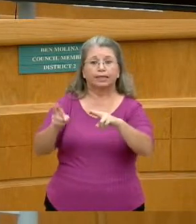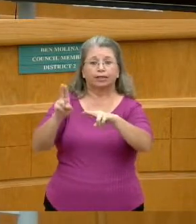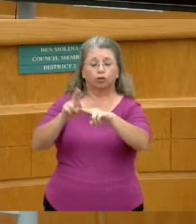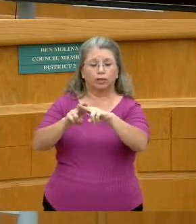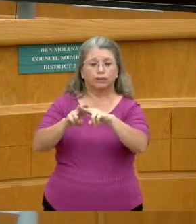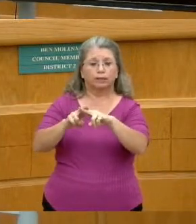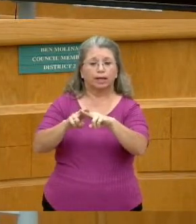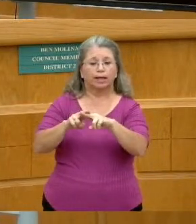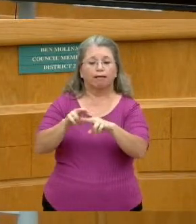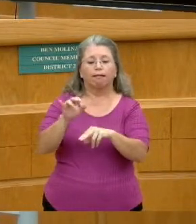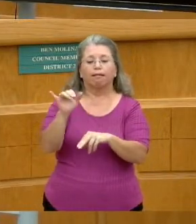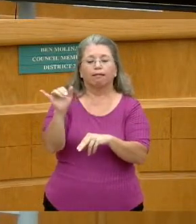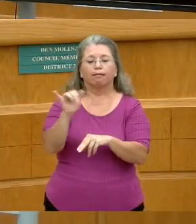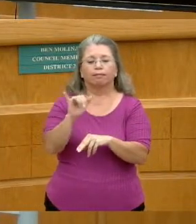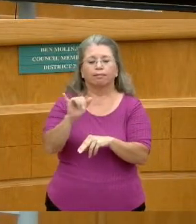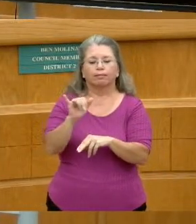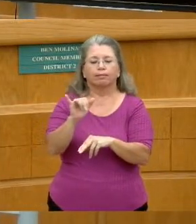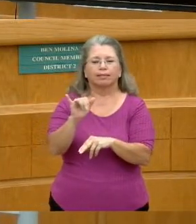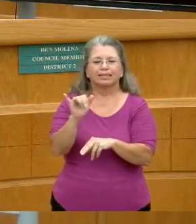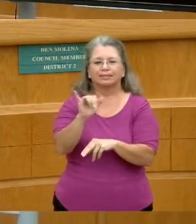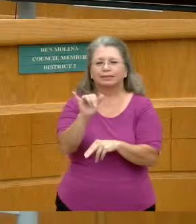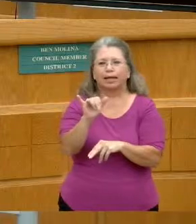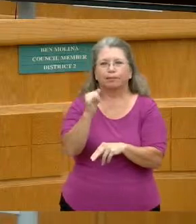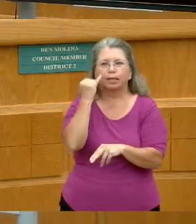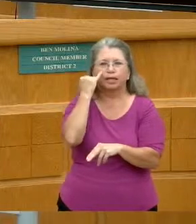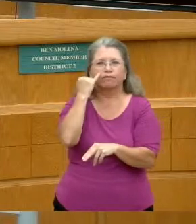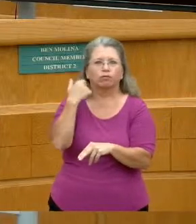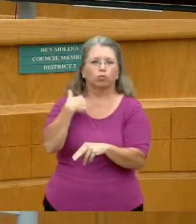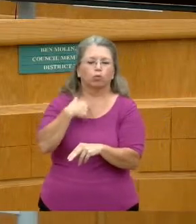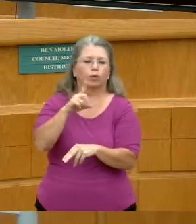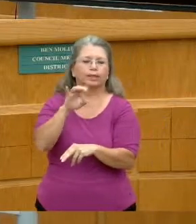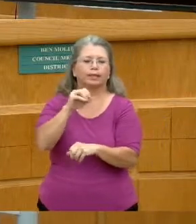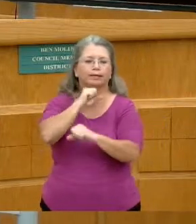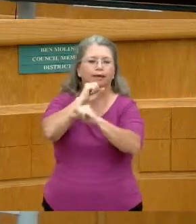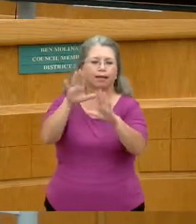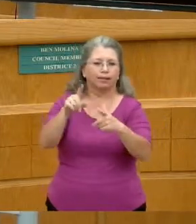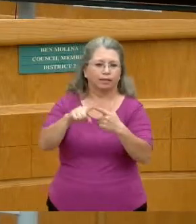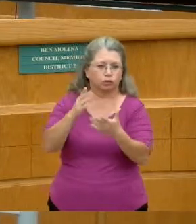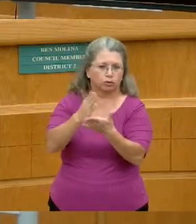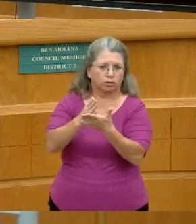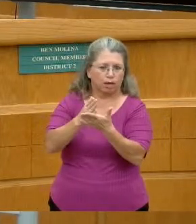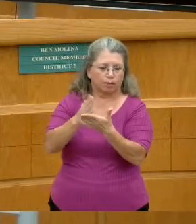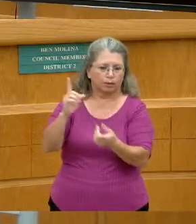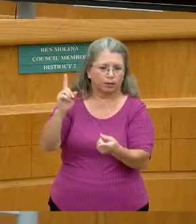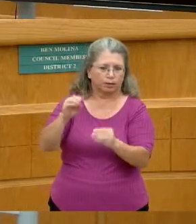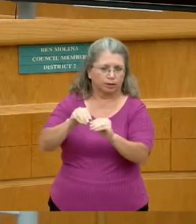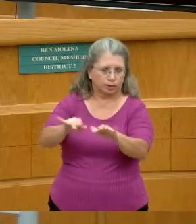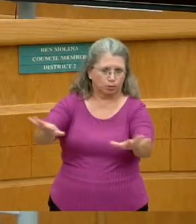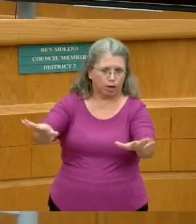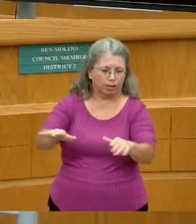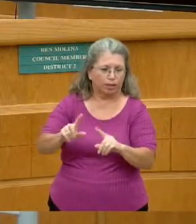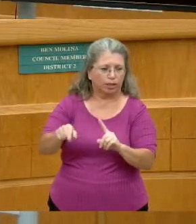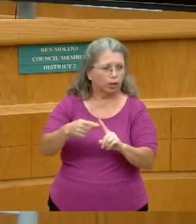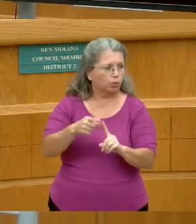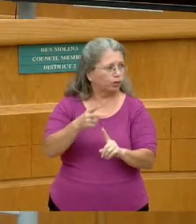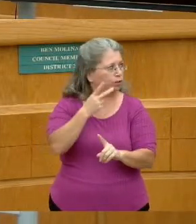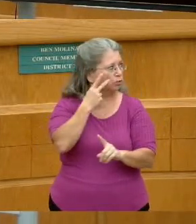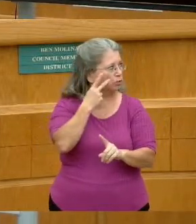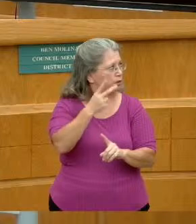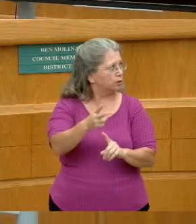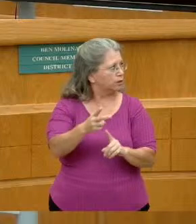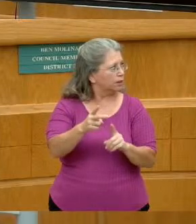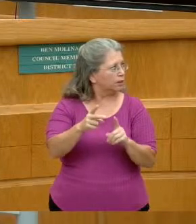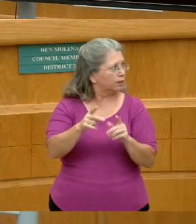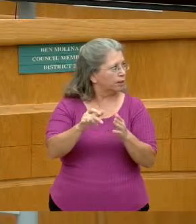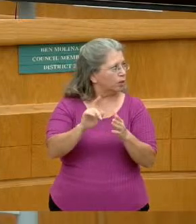was being done to stop the spread of COVID-19. And when we see the points start to break away underneath the